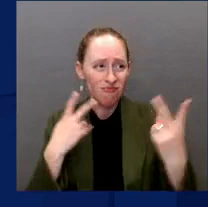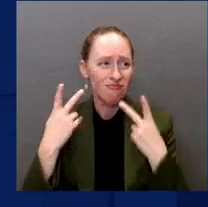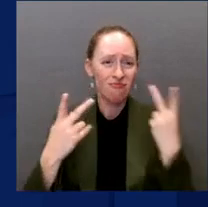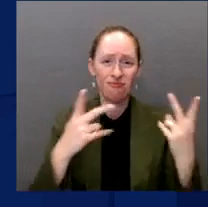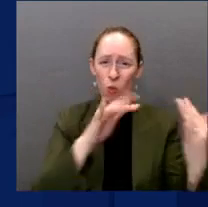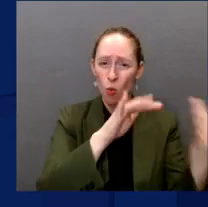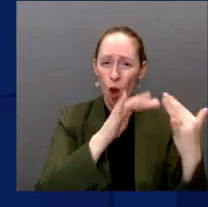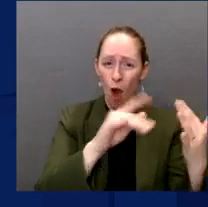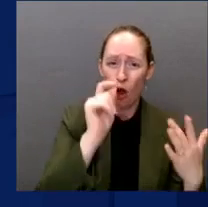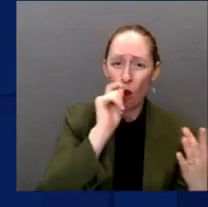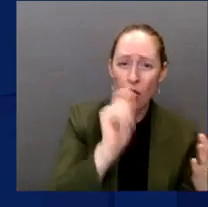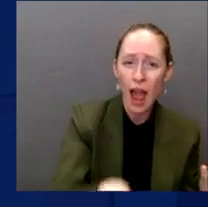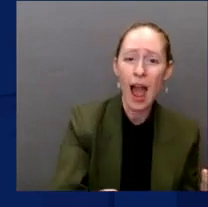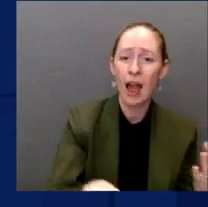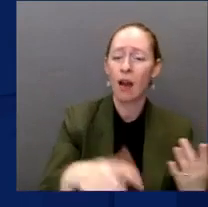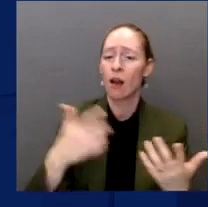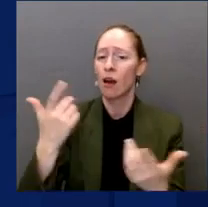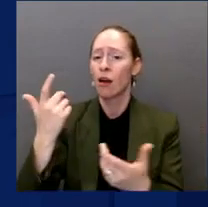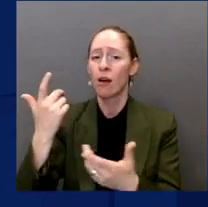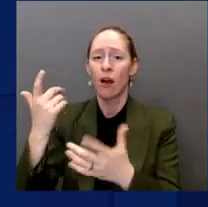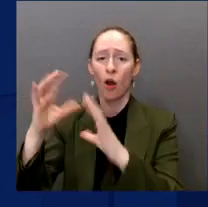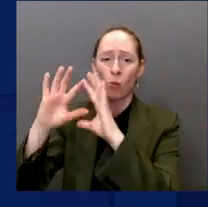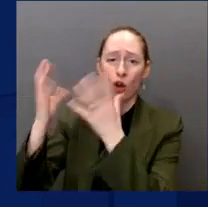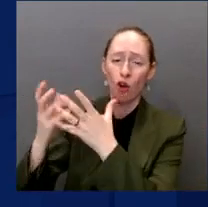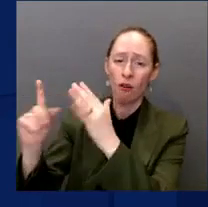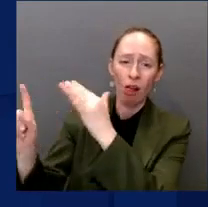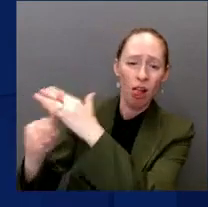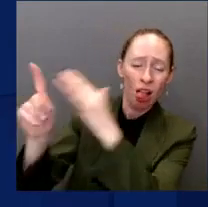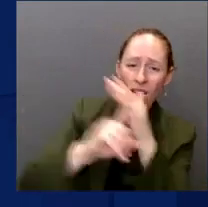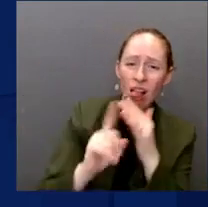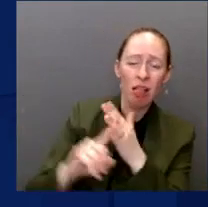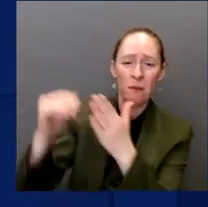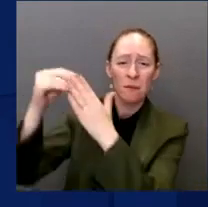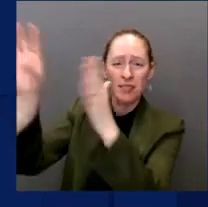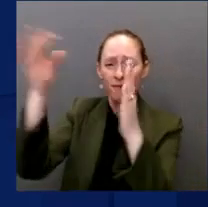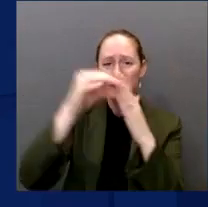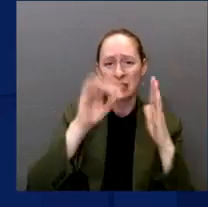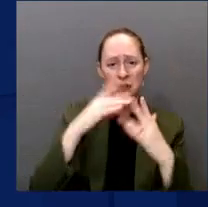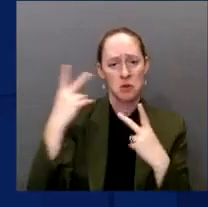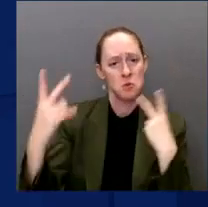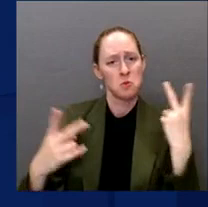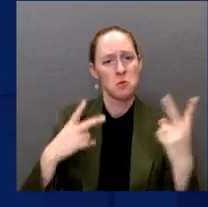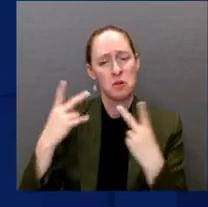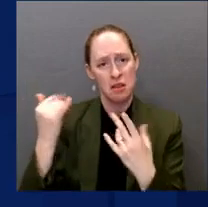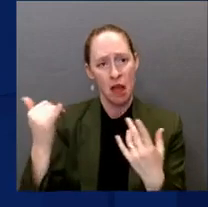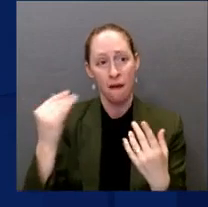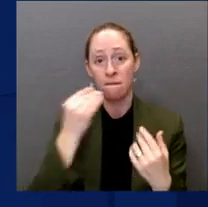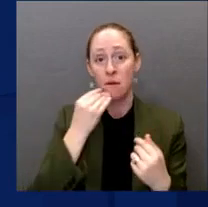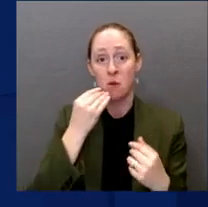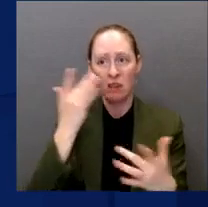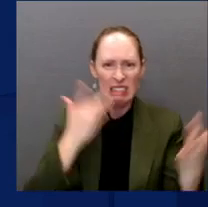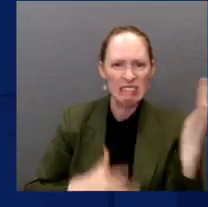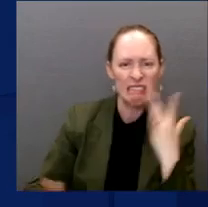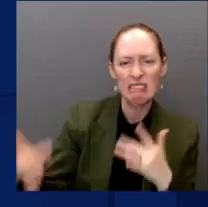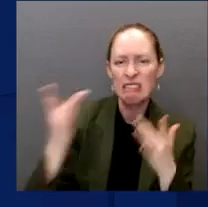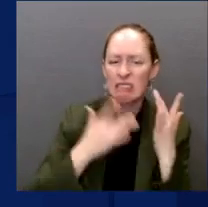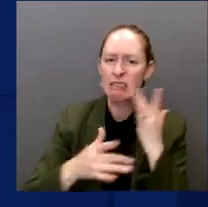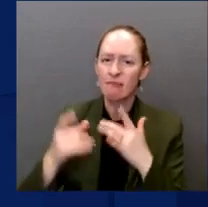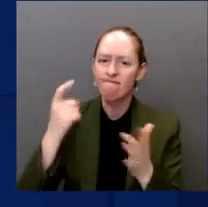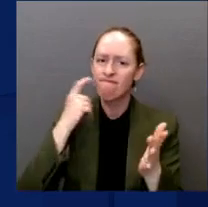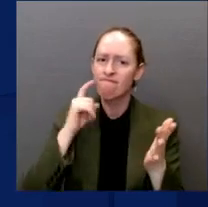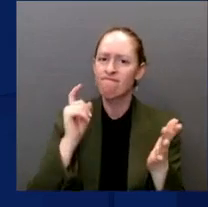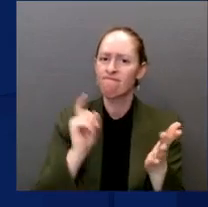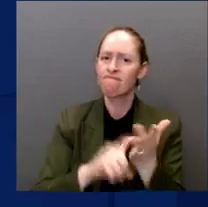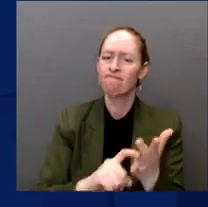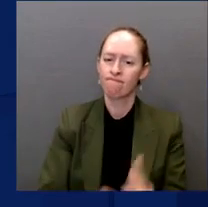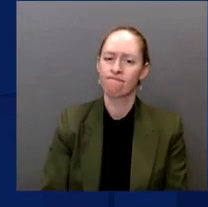about commitments we were making to tackle food insecurity worldwide. Because in every country in the world, in every state in this